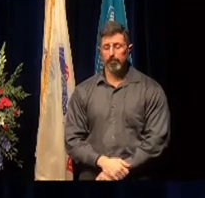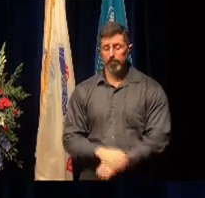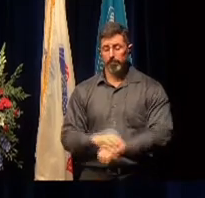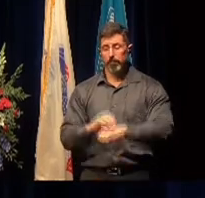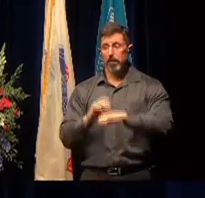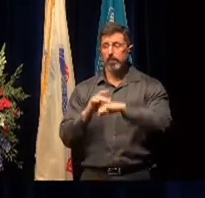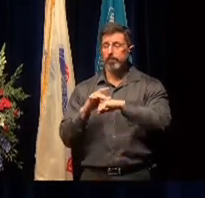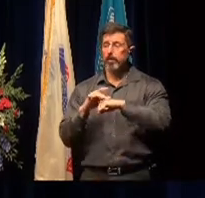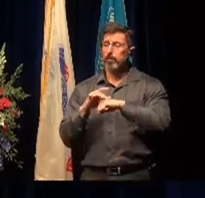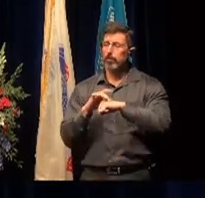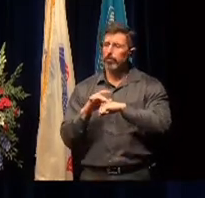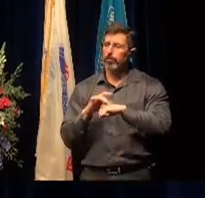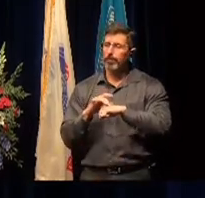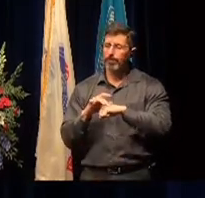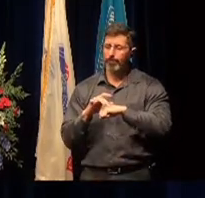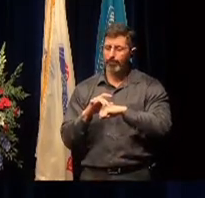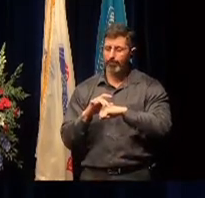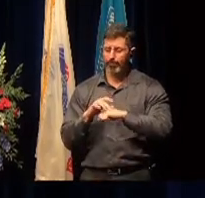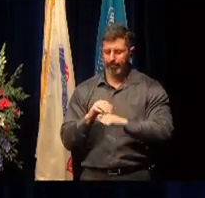shall soon